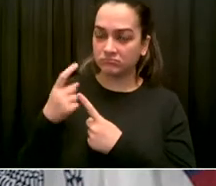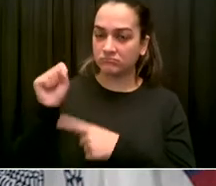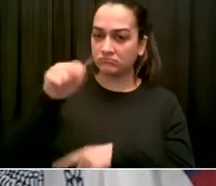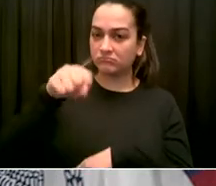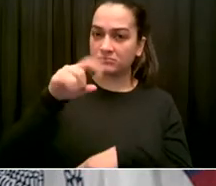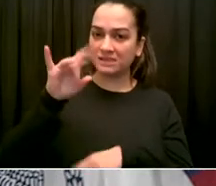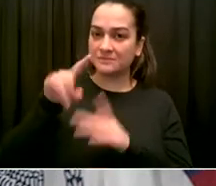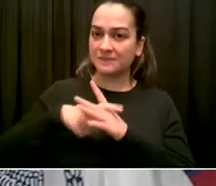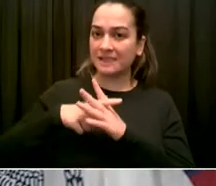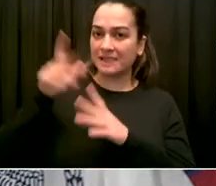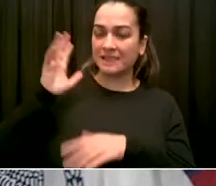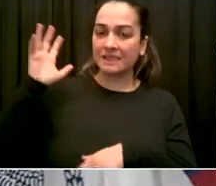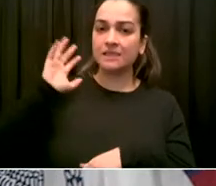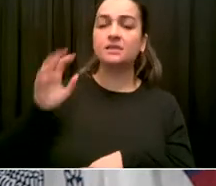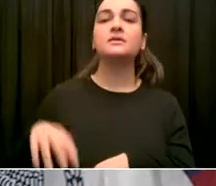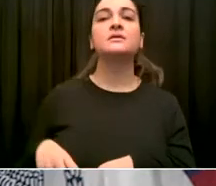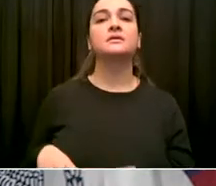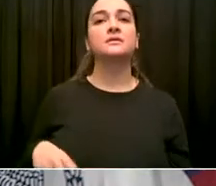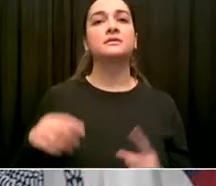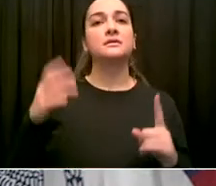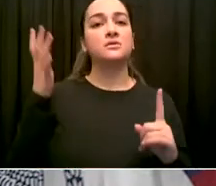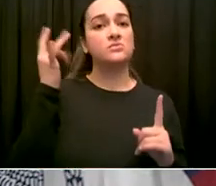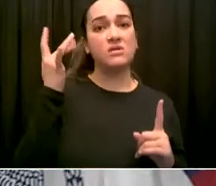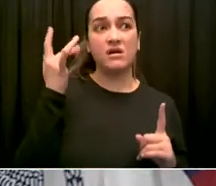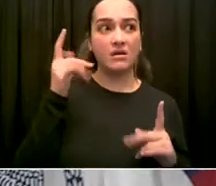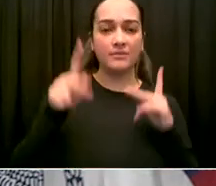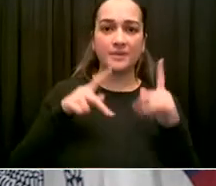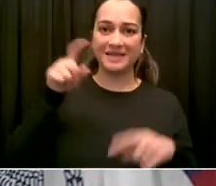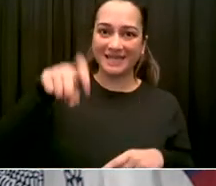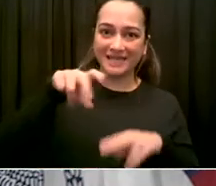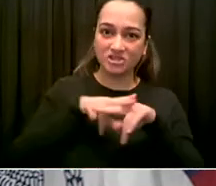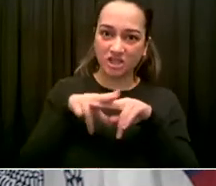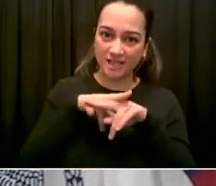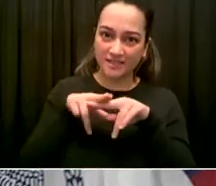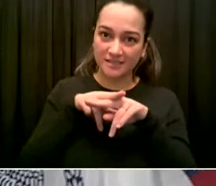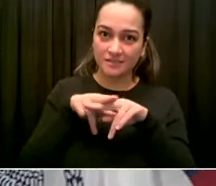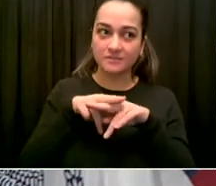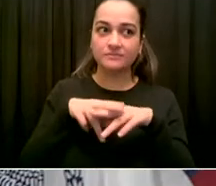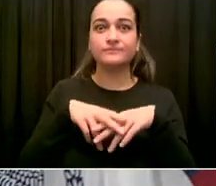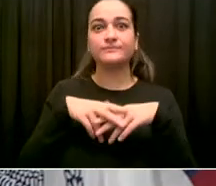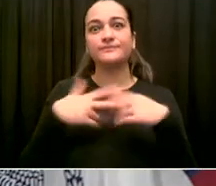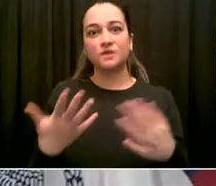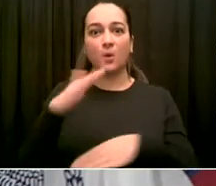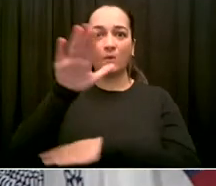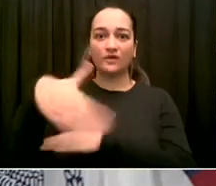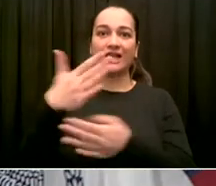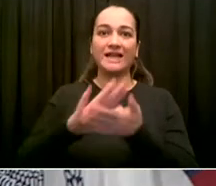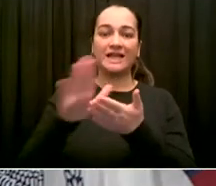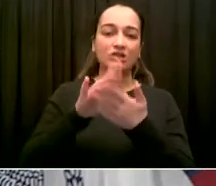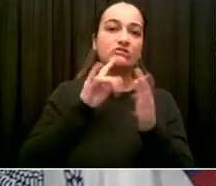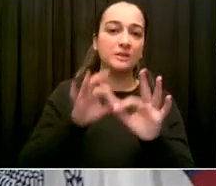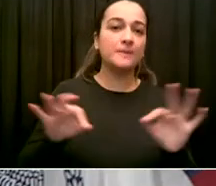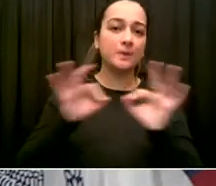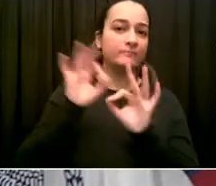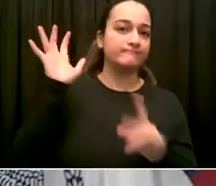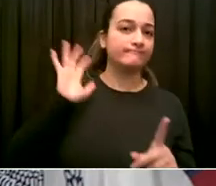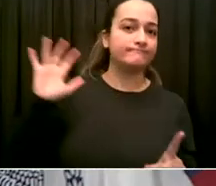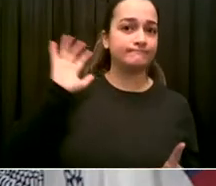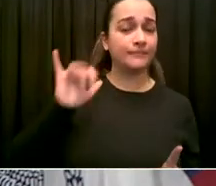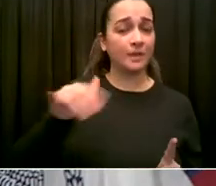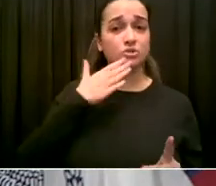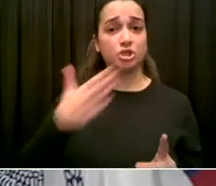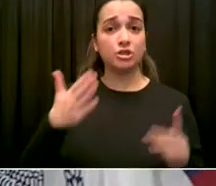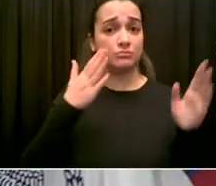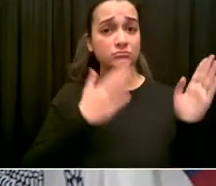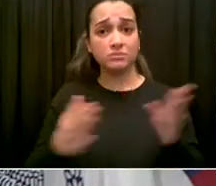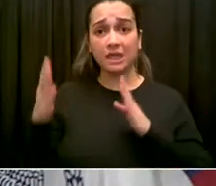question. That was a very good initiative. And the folks who did the work did something wonderful for all of us.